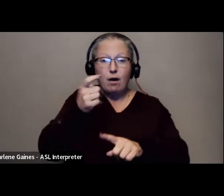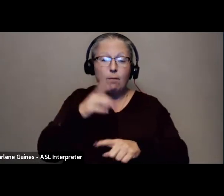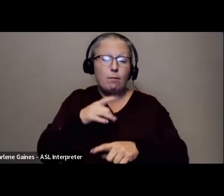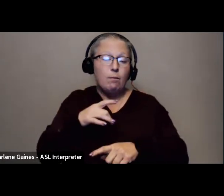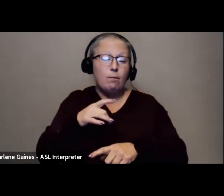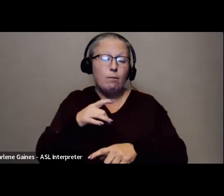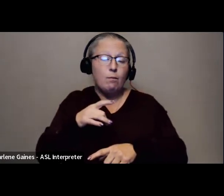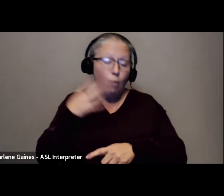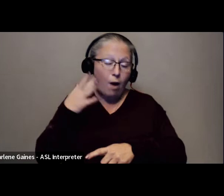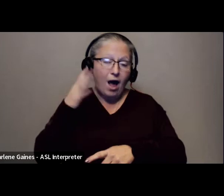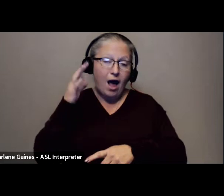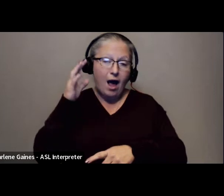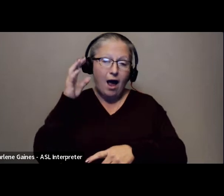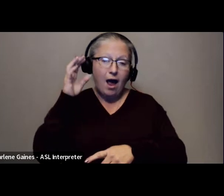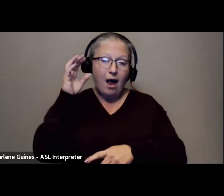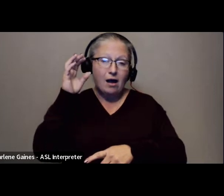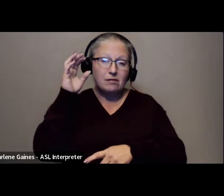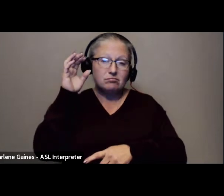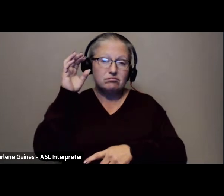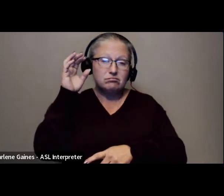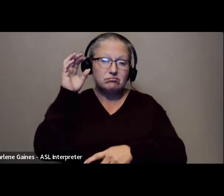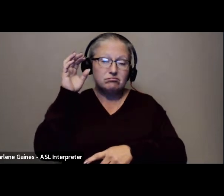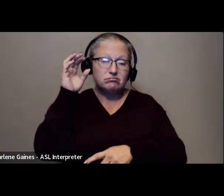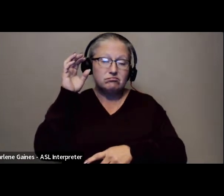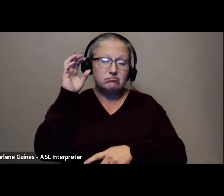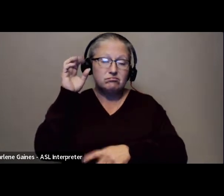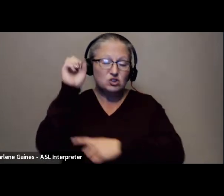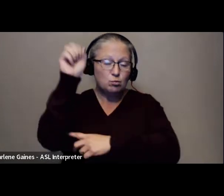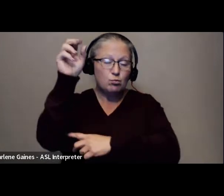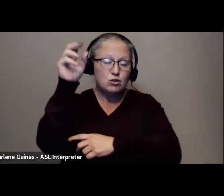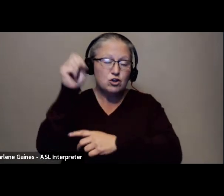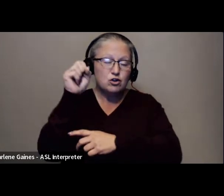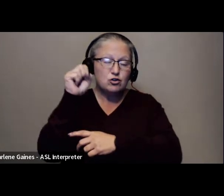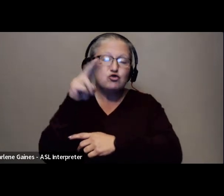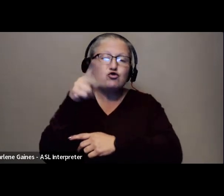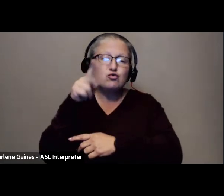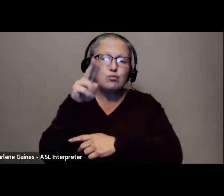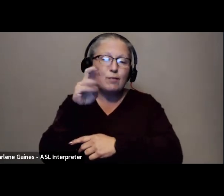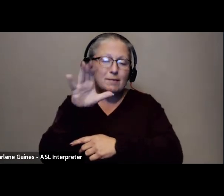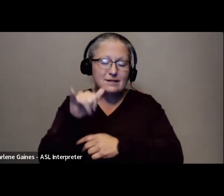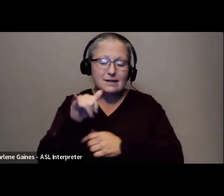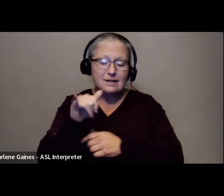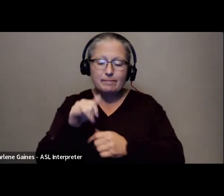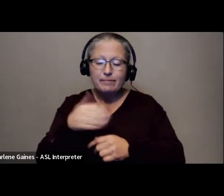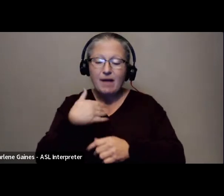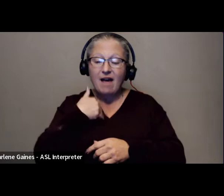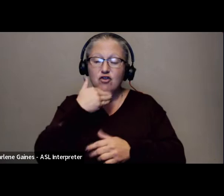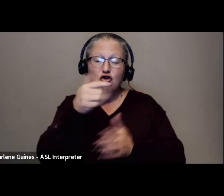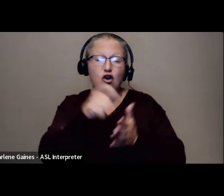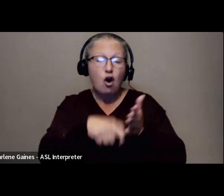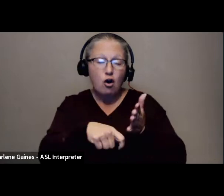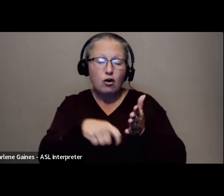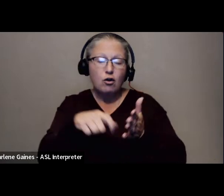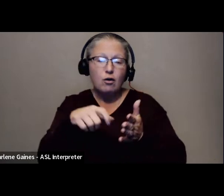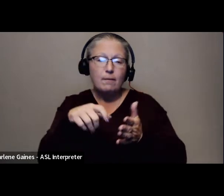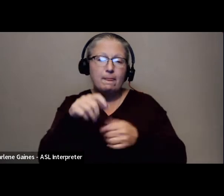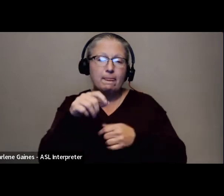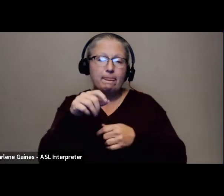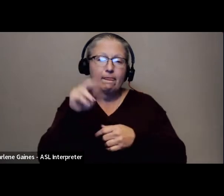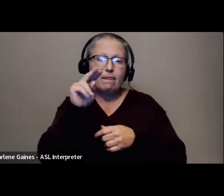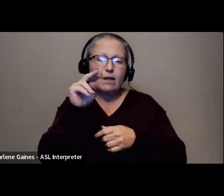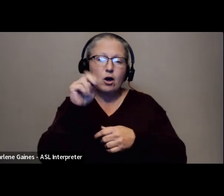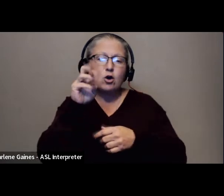supremacy. And there's a really good article in El